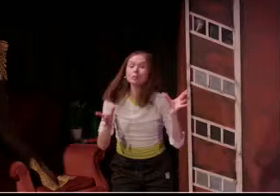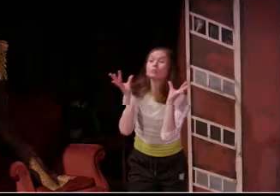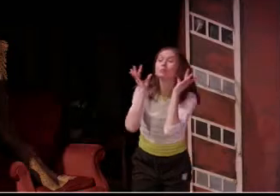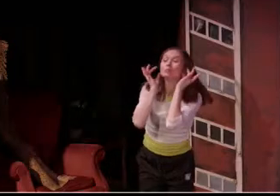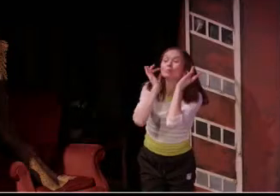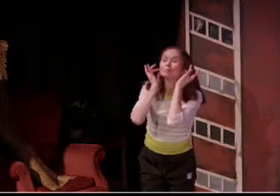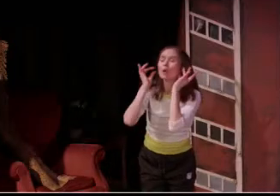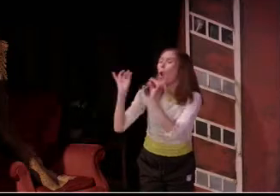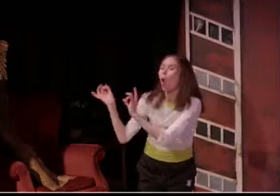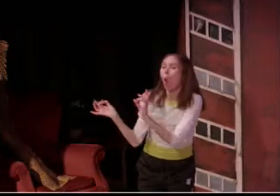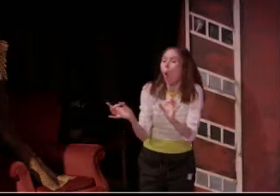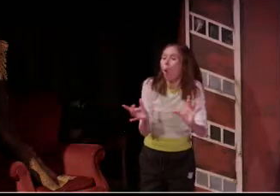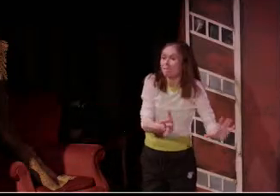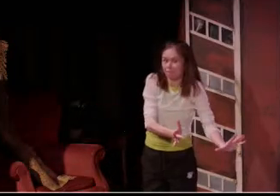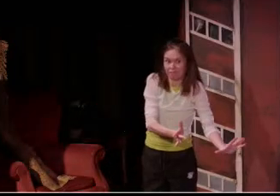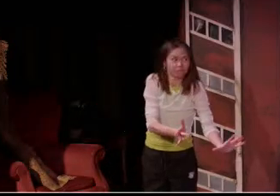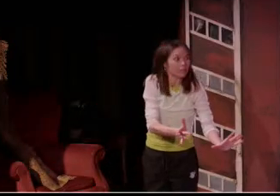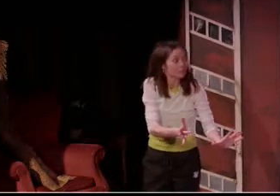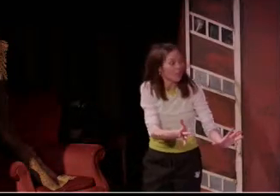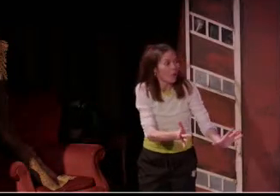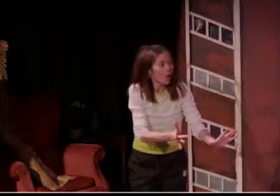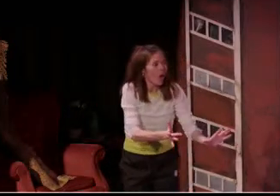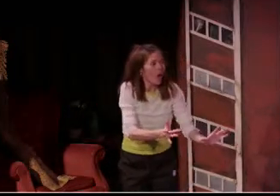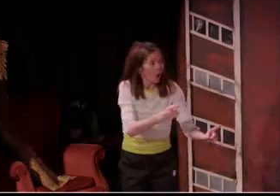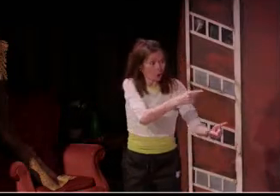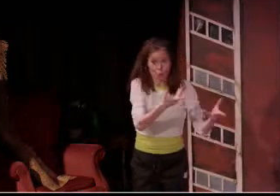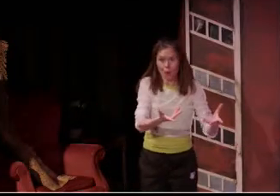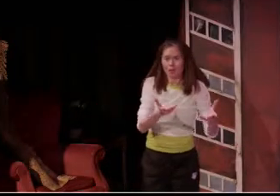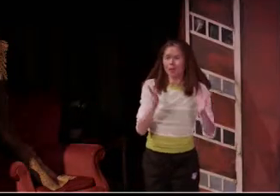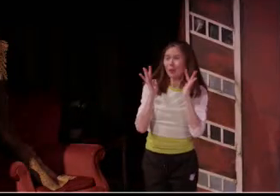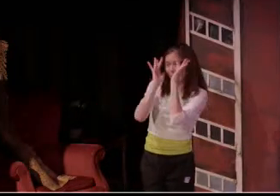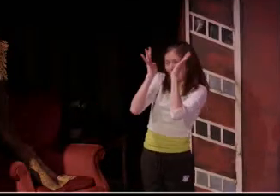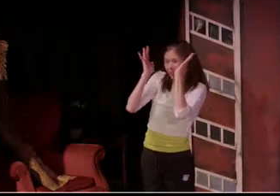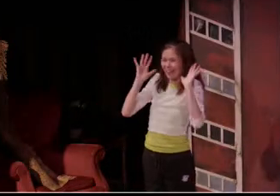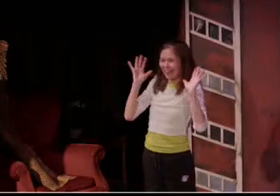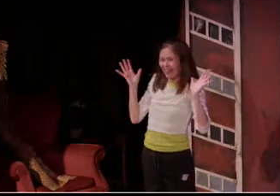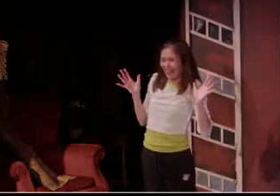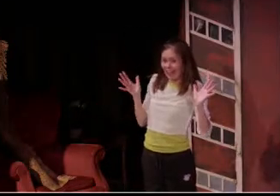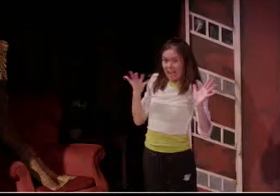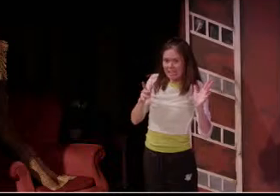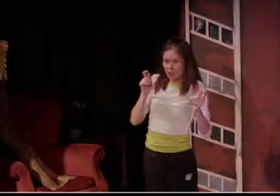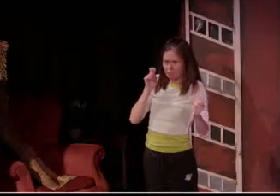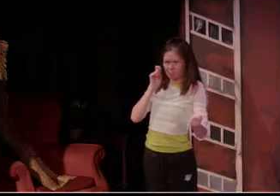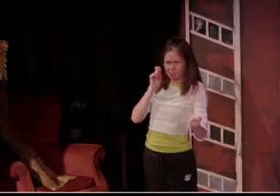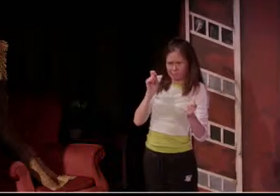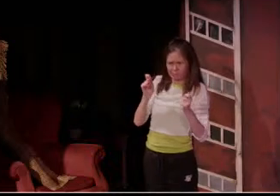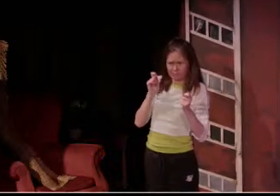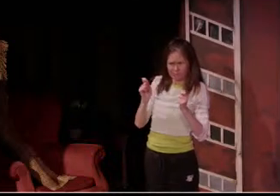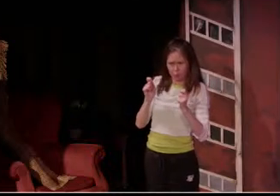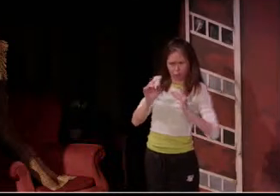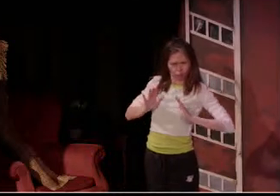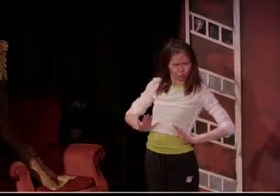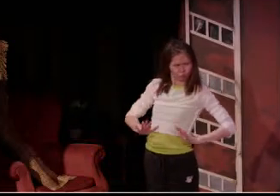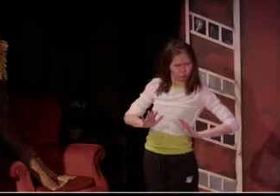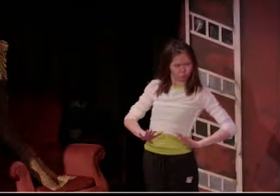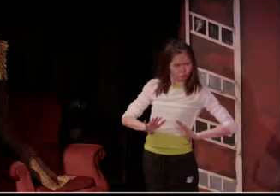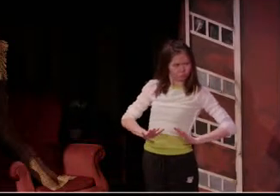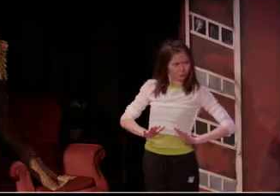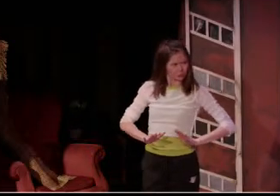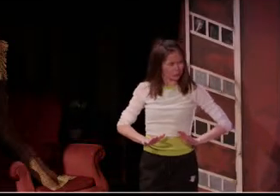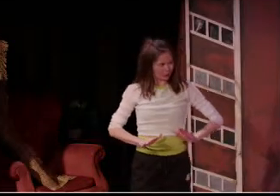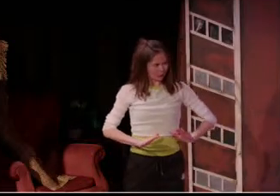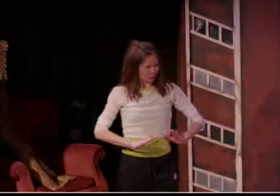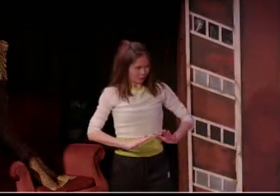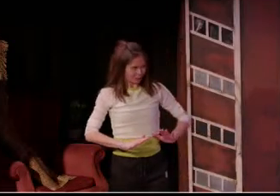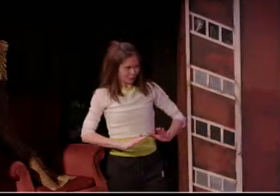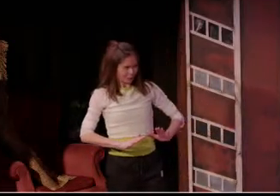Uncostume you, tamp down your demeanour, your sparkling demeanour.